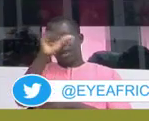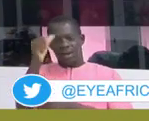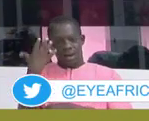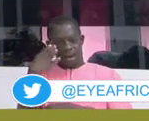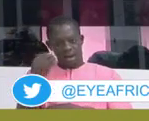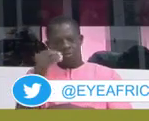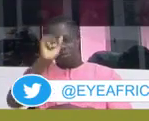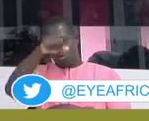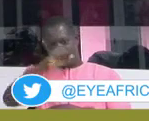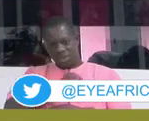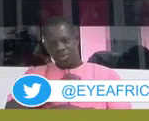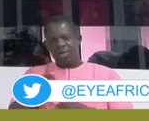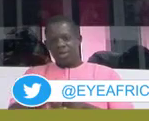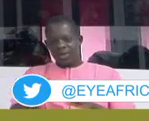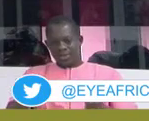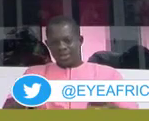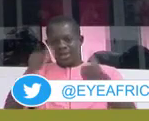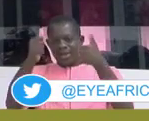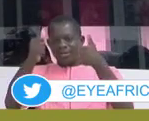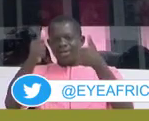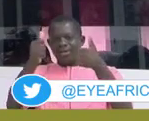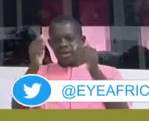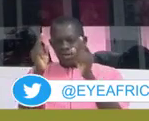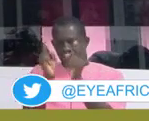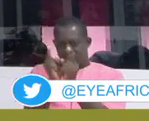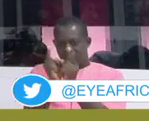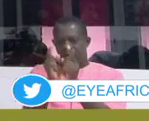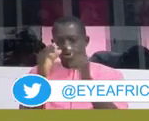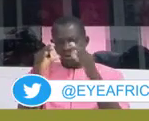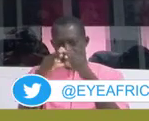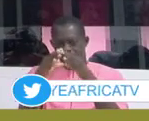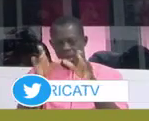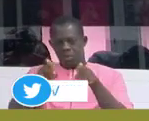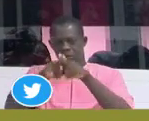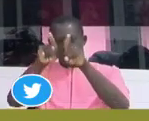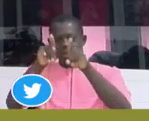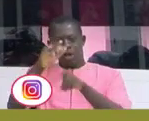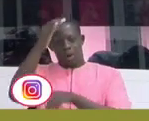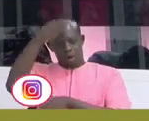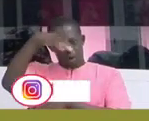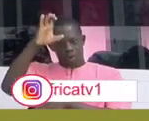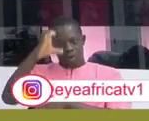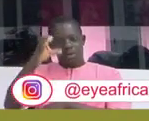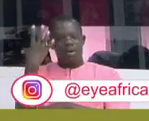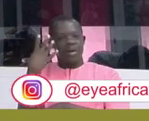return and how you came to interact with this commission.